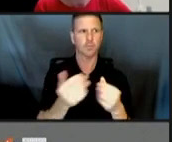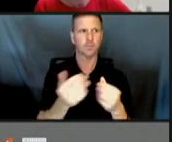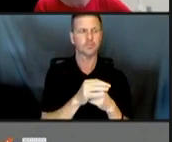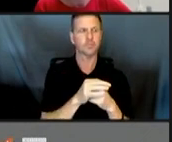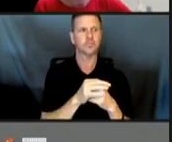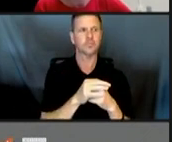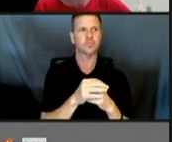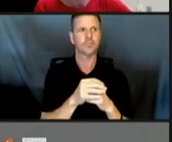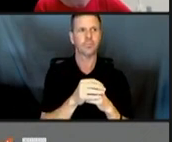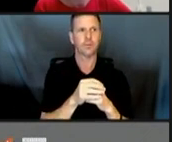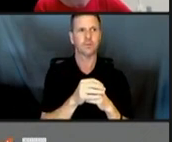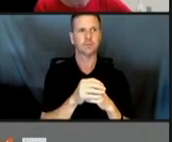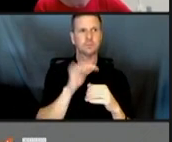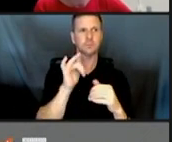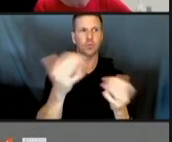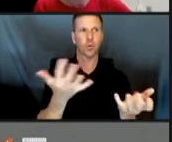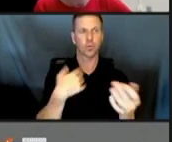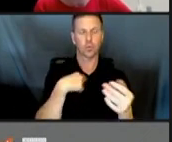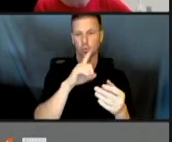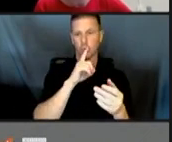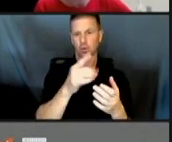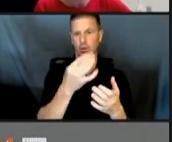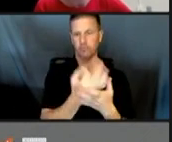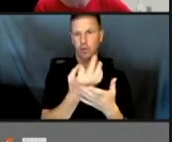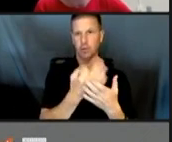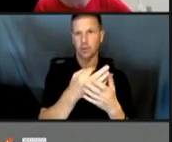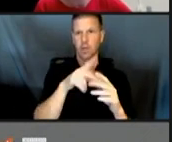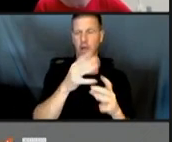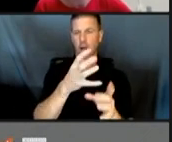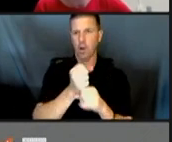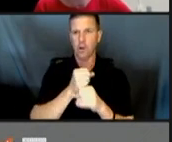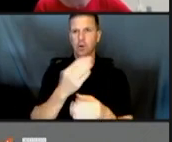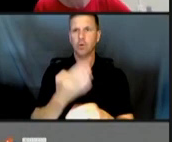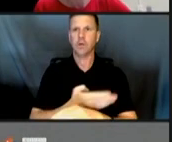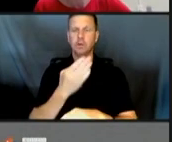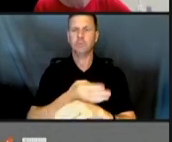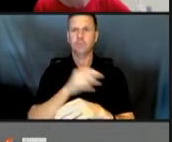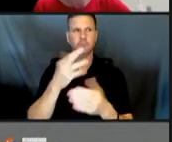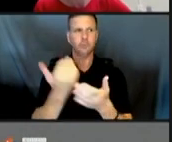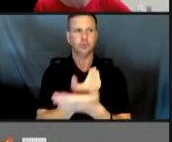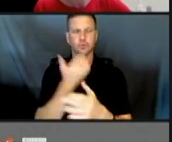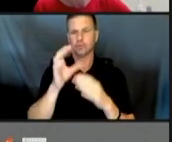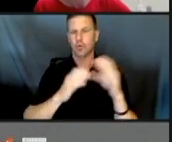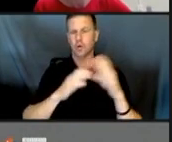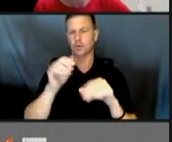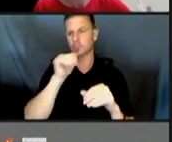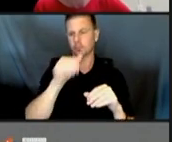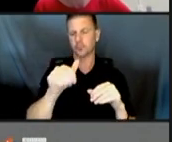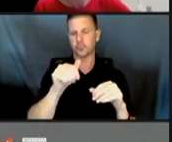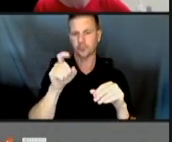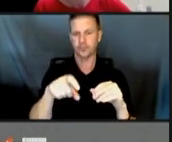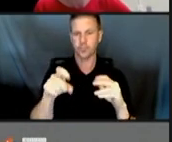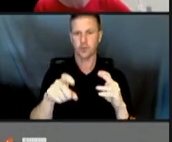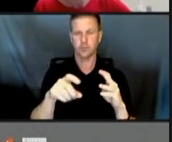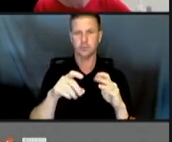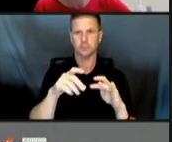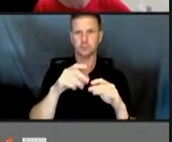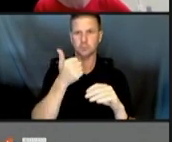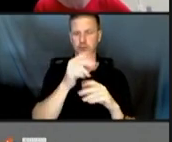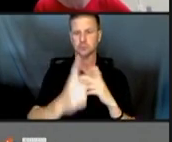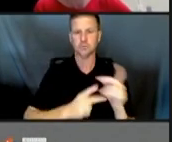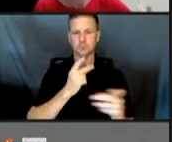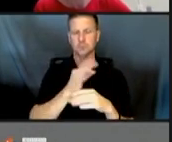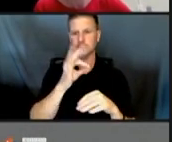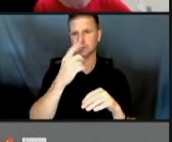and that what we're really funding here is either acquisition, rehab, or new construction, and not necessarily any type of